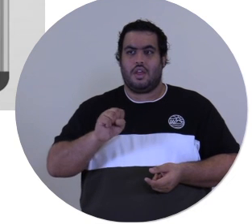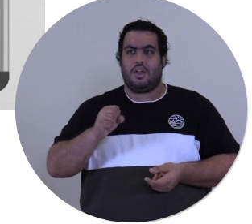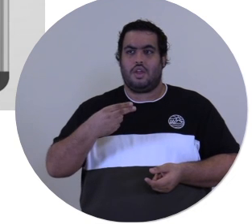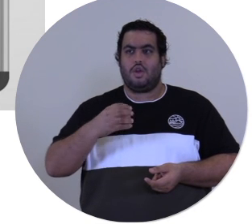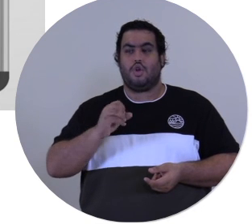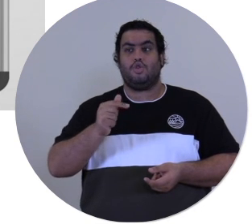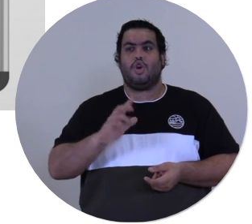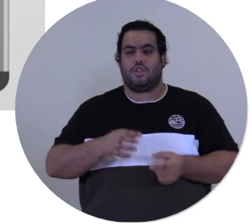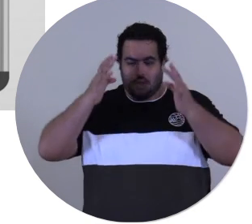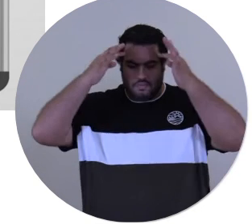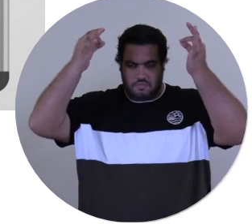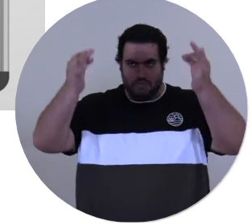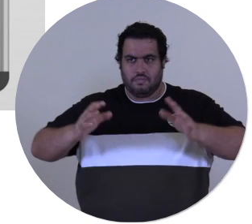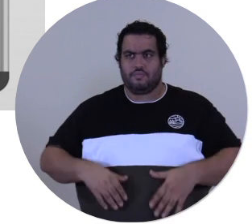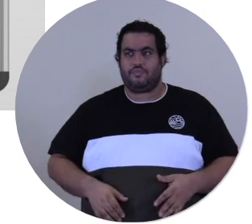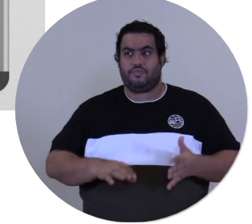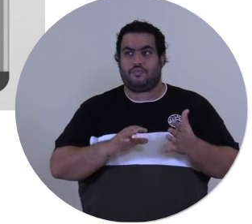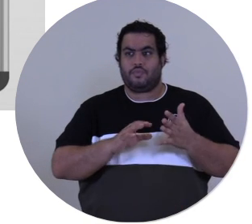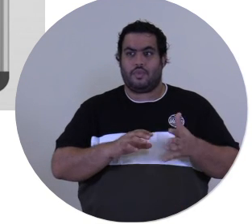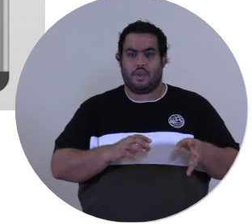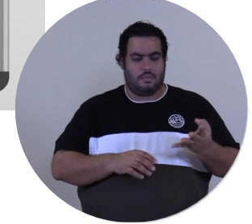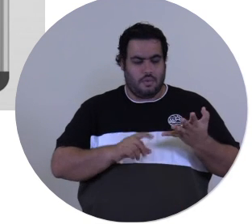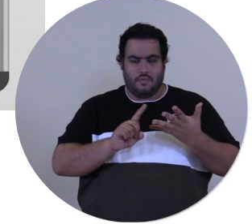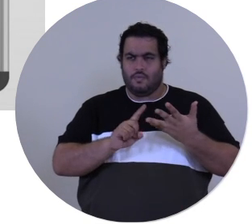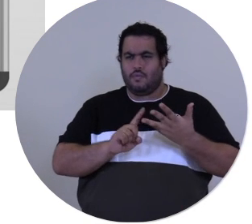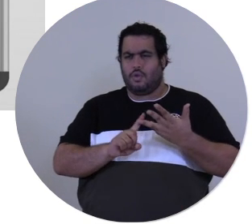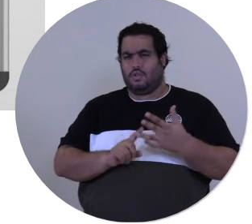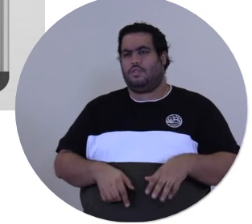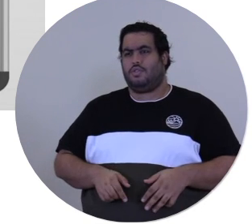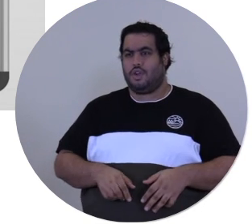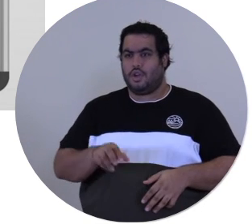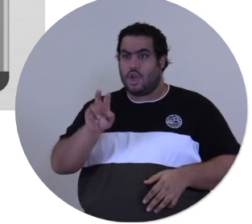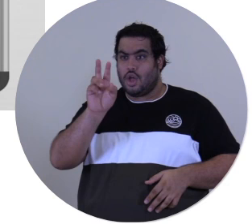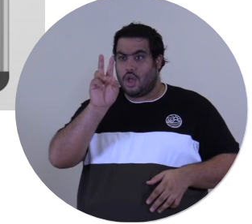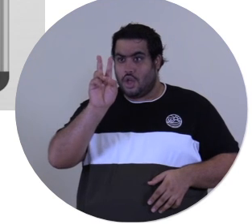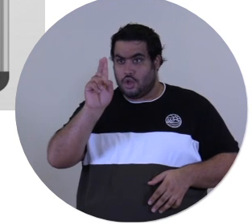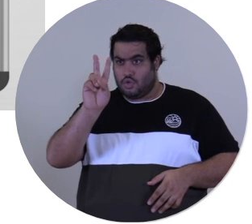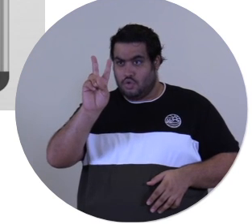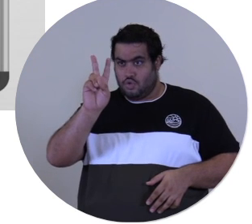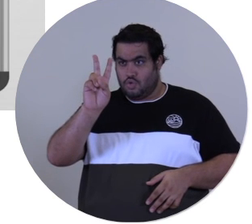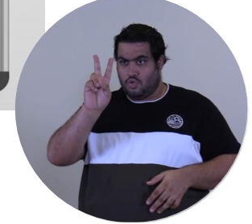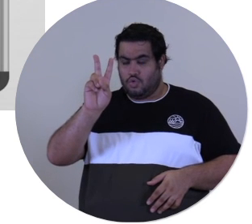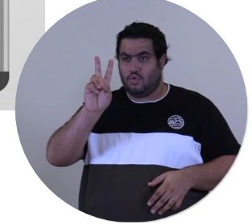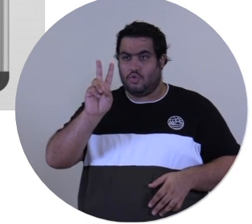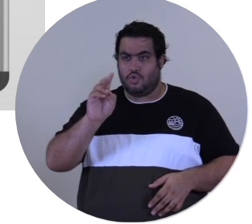the decisions. Number 4, the two candidates were.